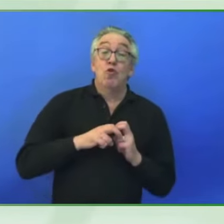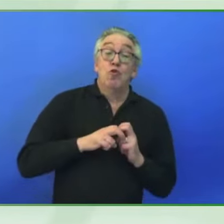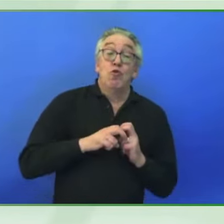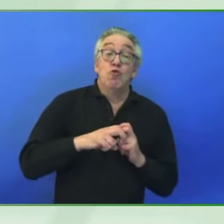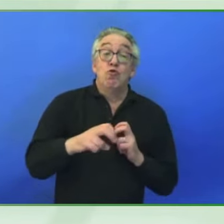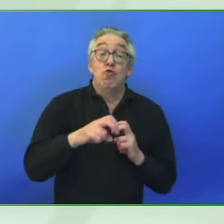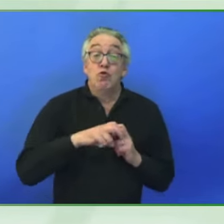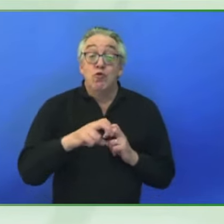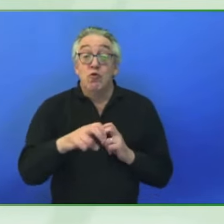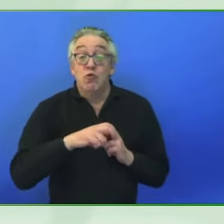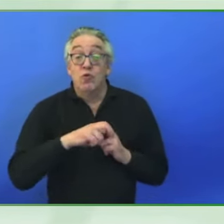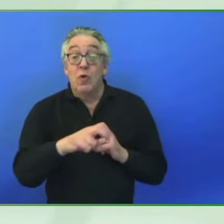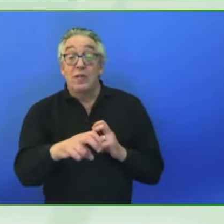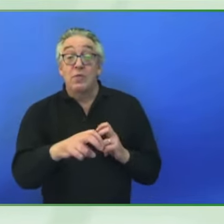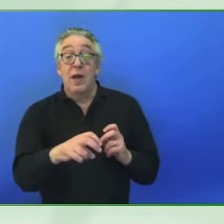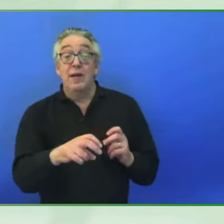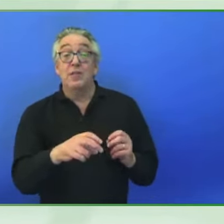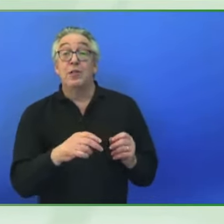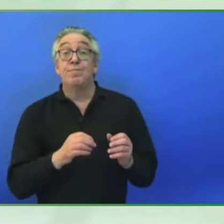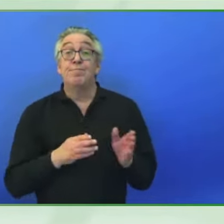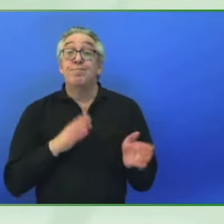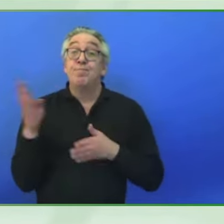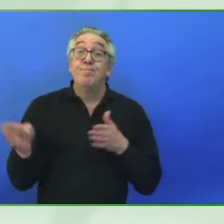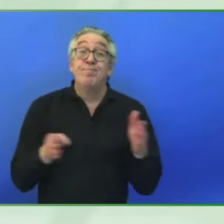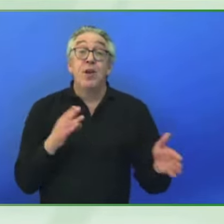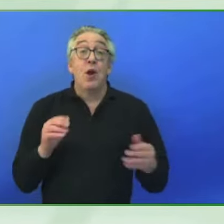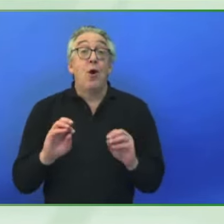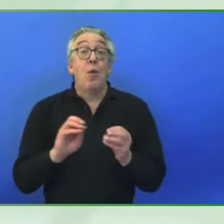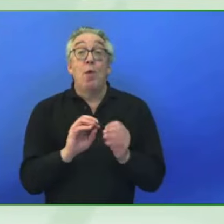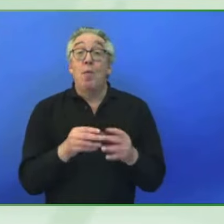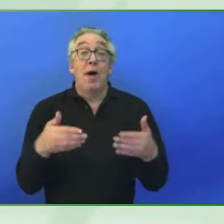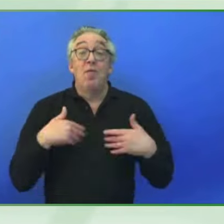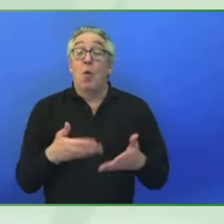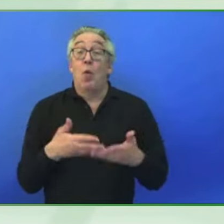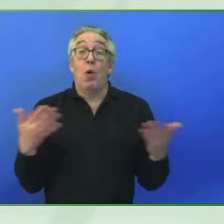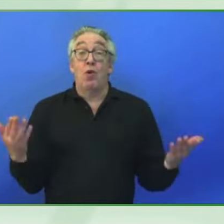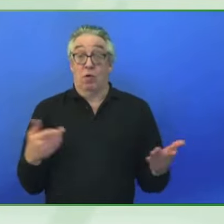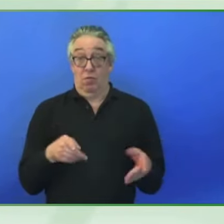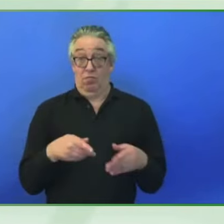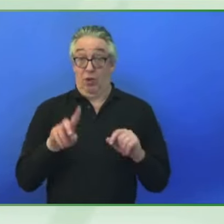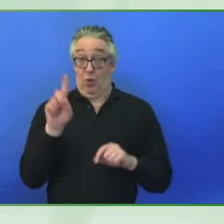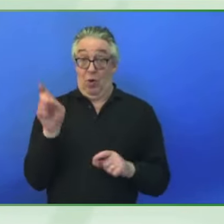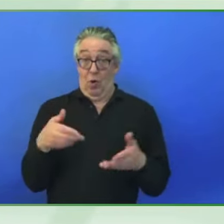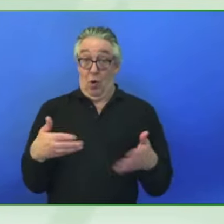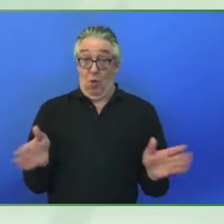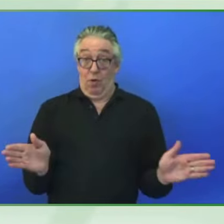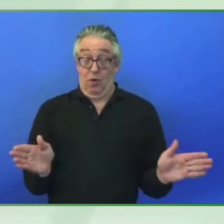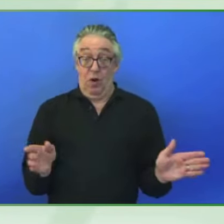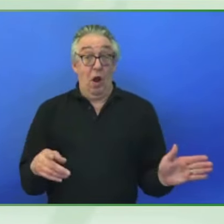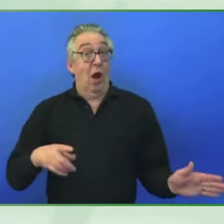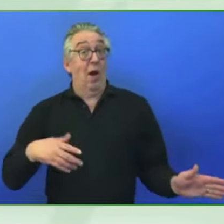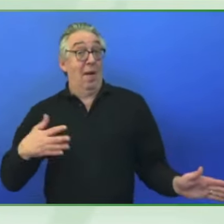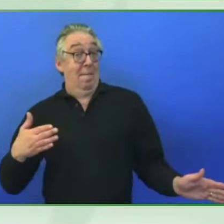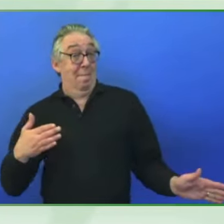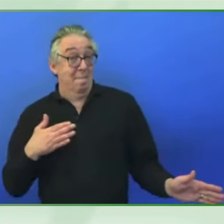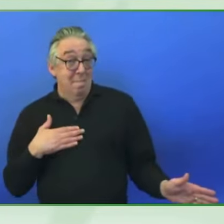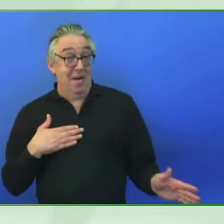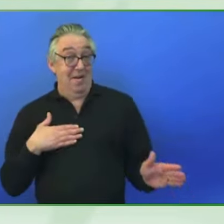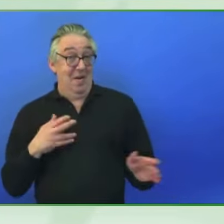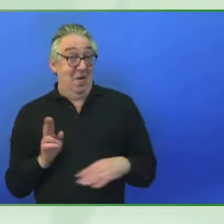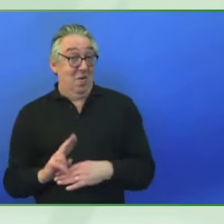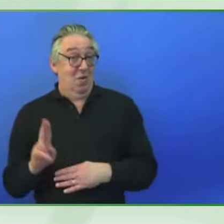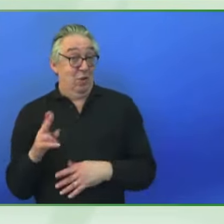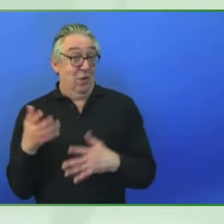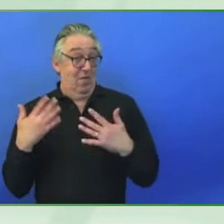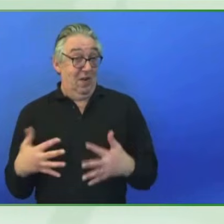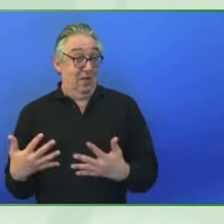And by this point, our organization, the Taskar Center, has already been doing a lot of work in the United States, also